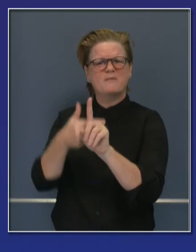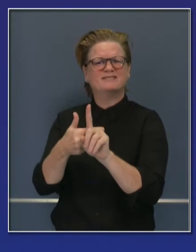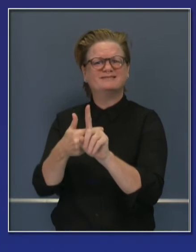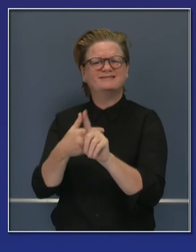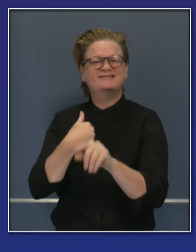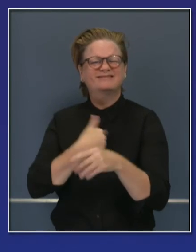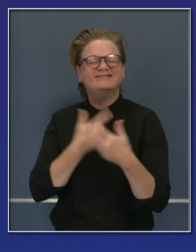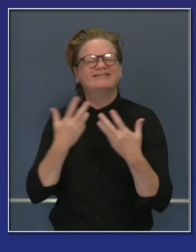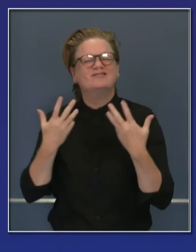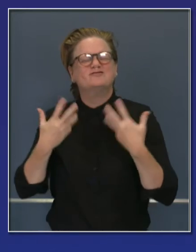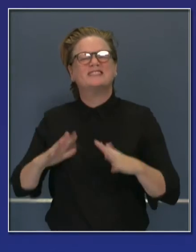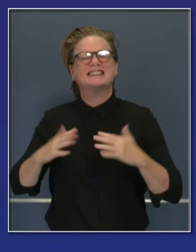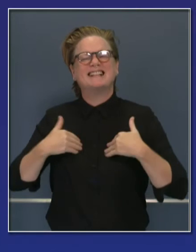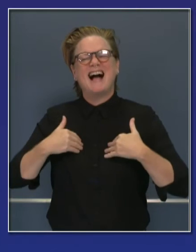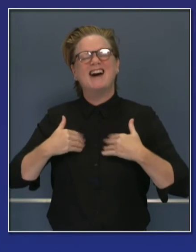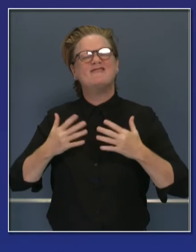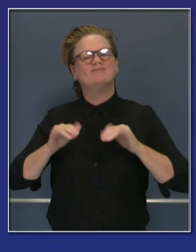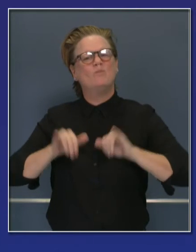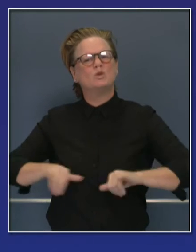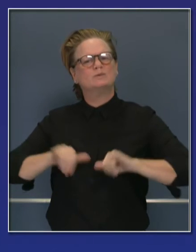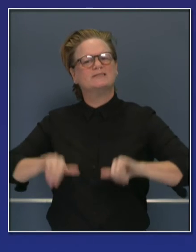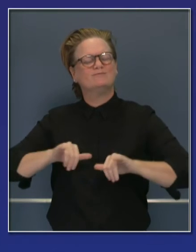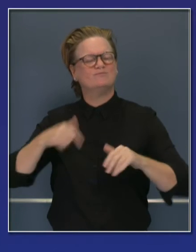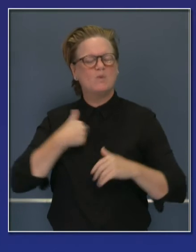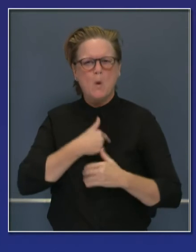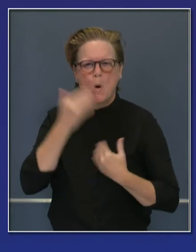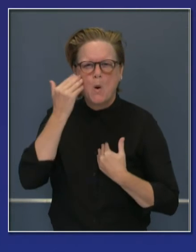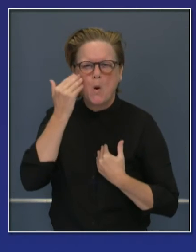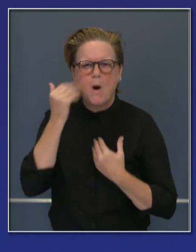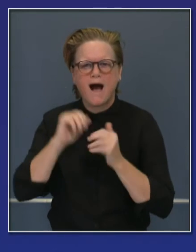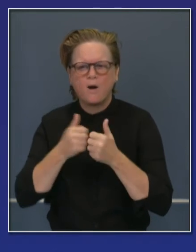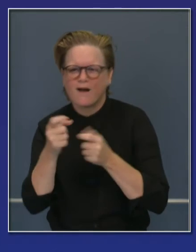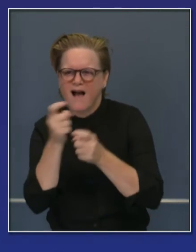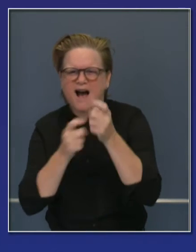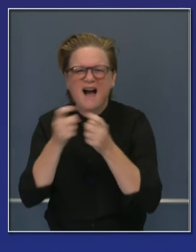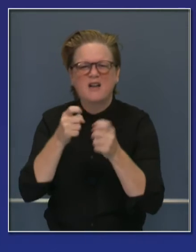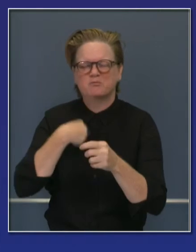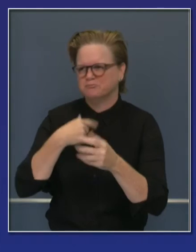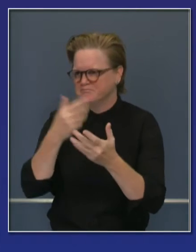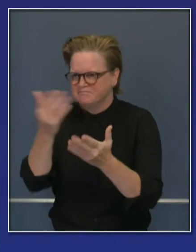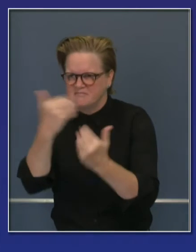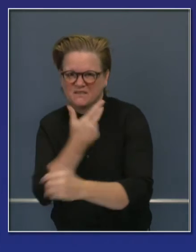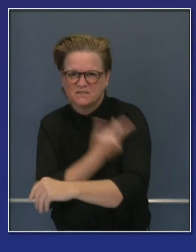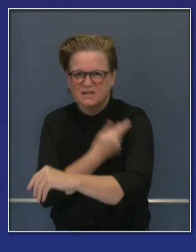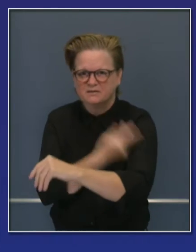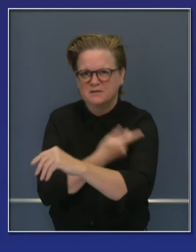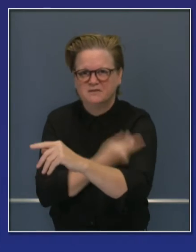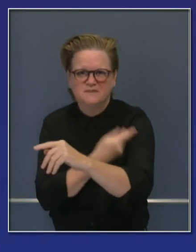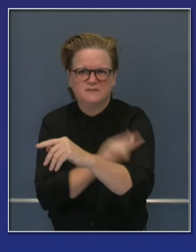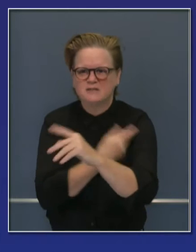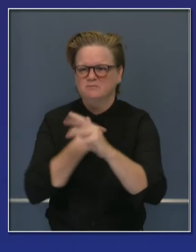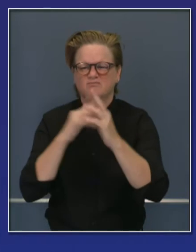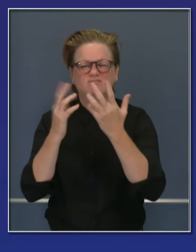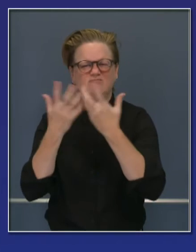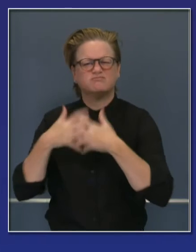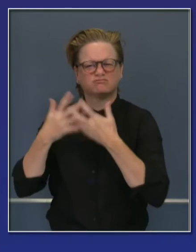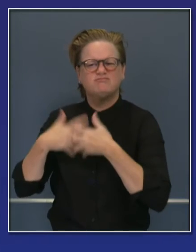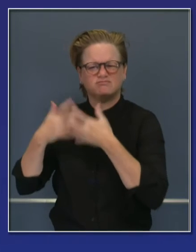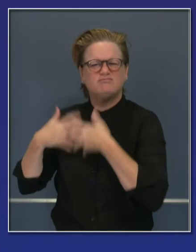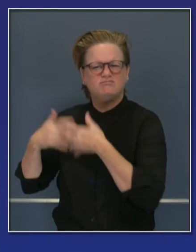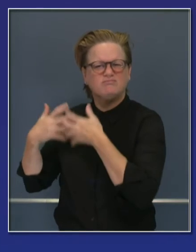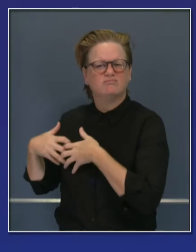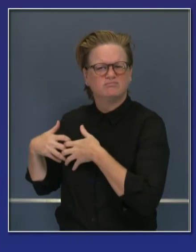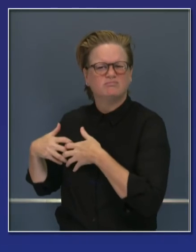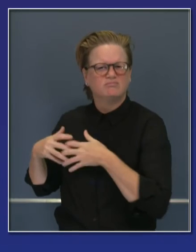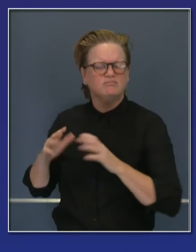routine vaccinations that are administered on a yearly basis all throughout the state of California. I don't want to overstate this, but I don't want to